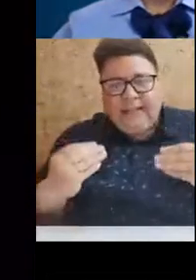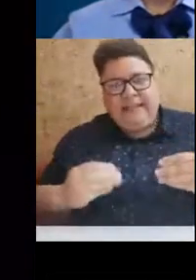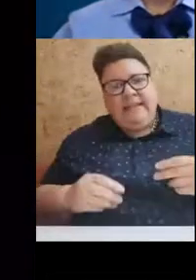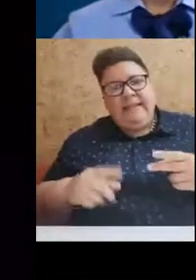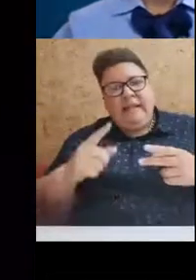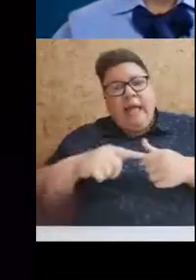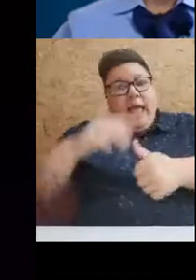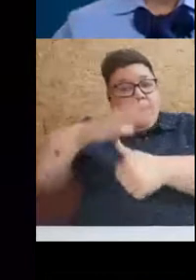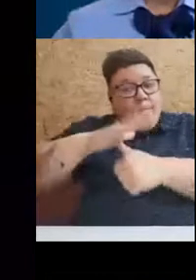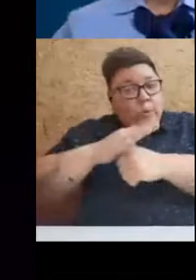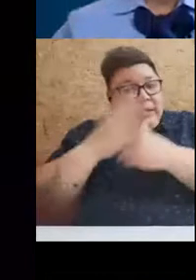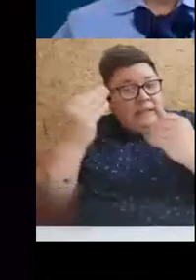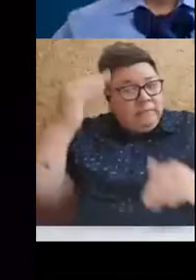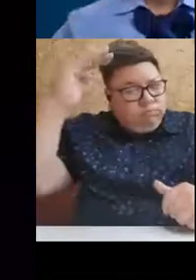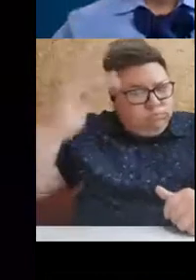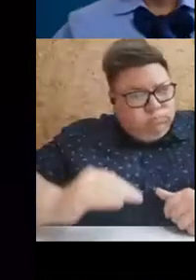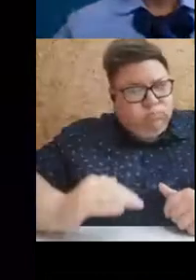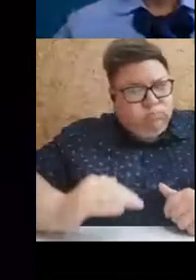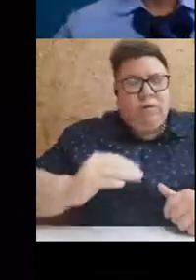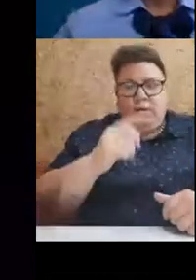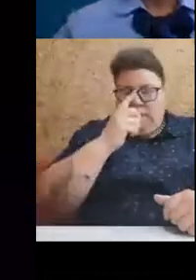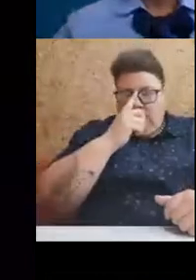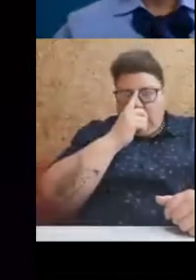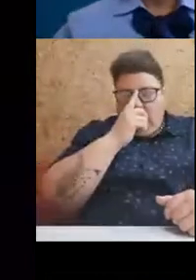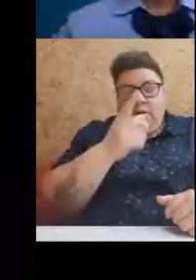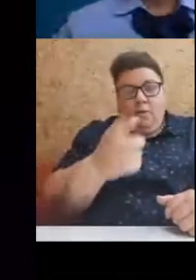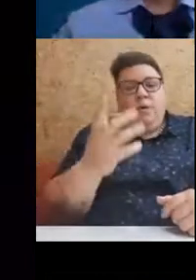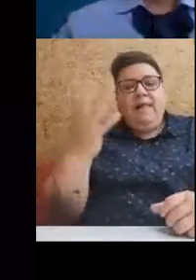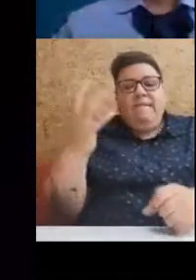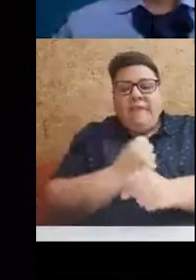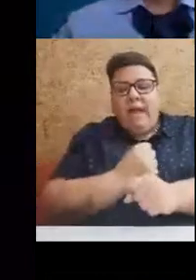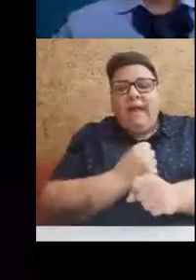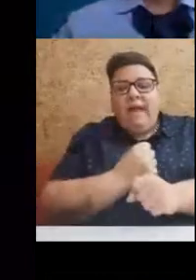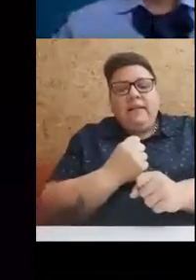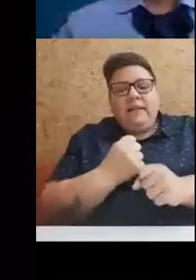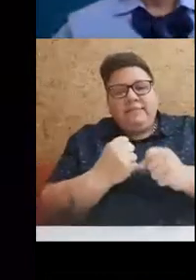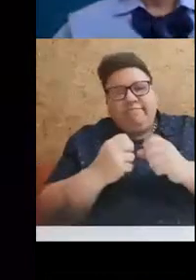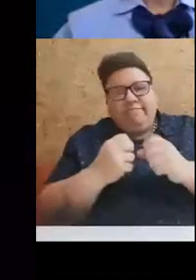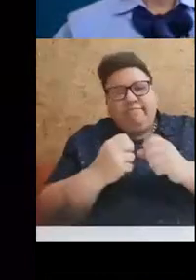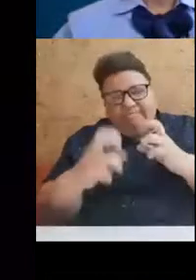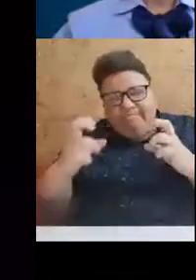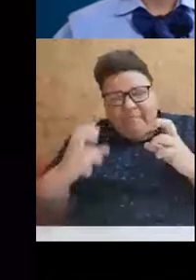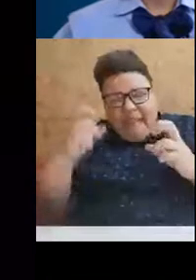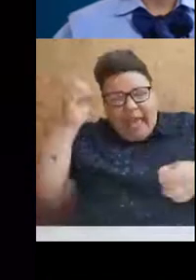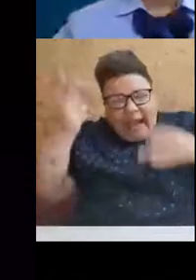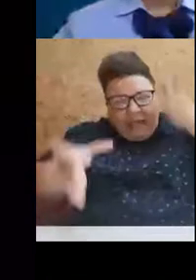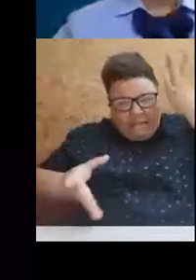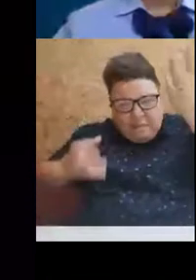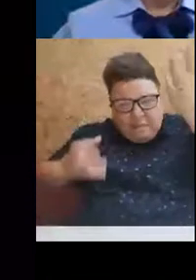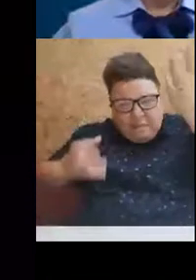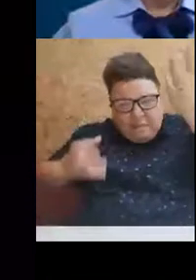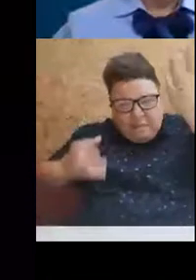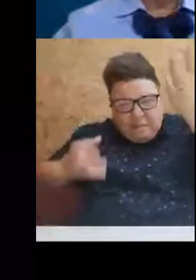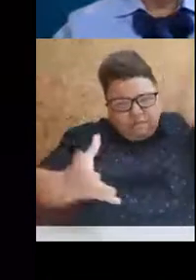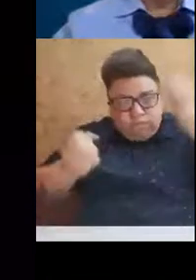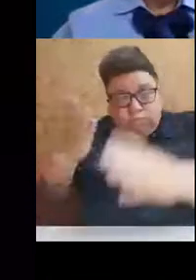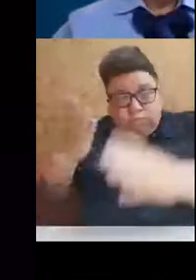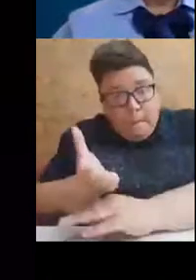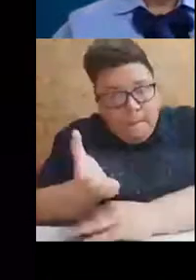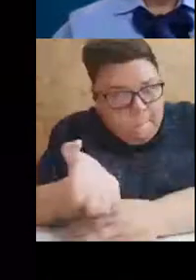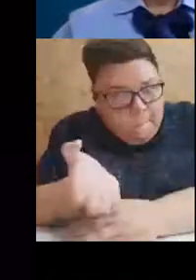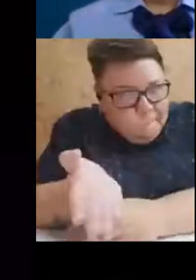you will also find that we give you all types of information that you might need in the